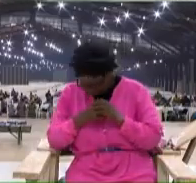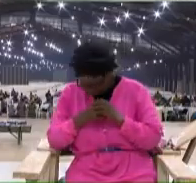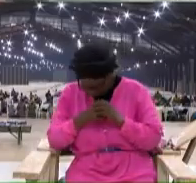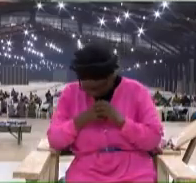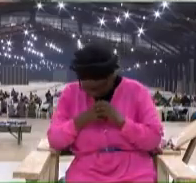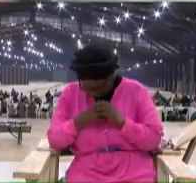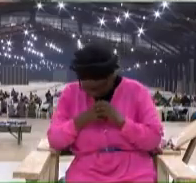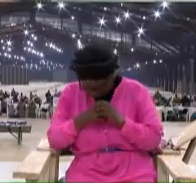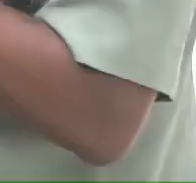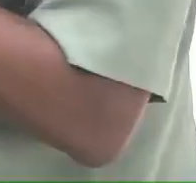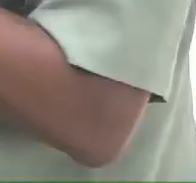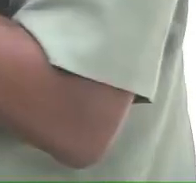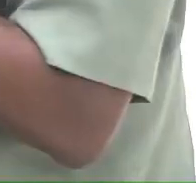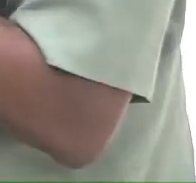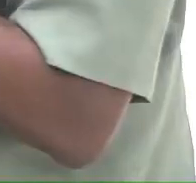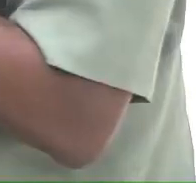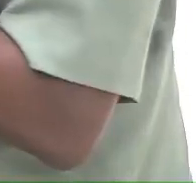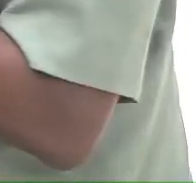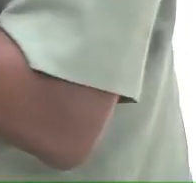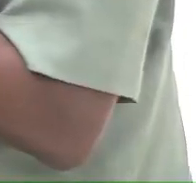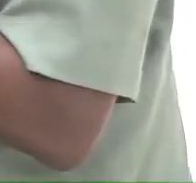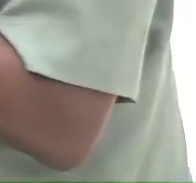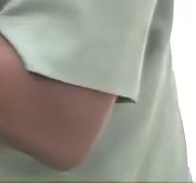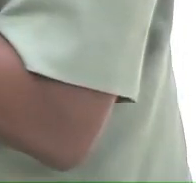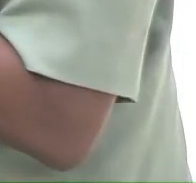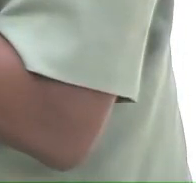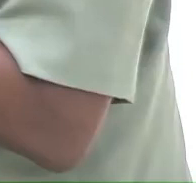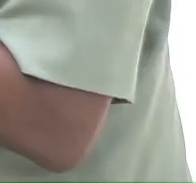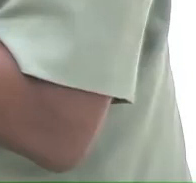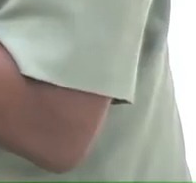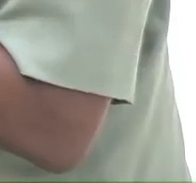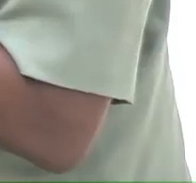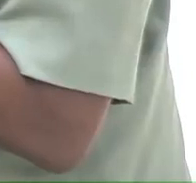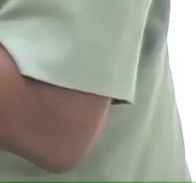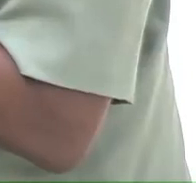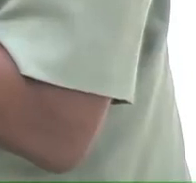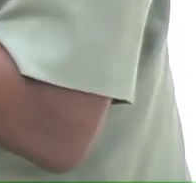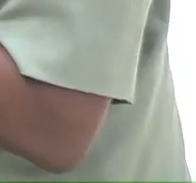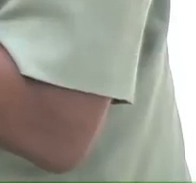Do something that will cause us to shine brighter for you.